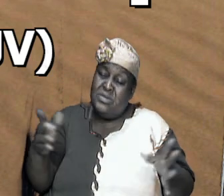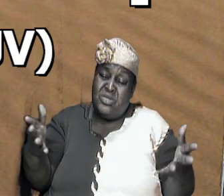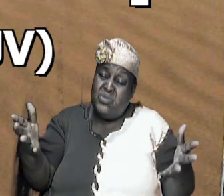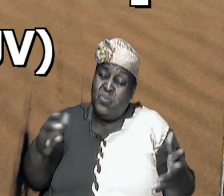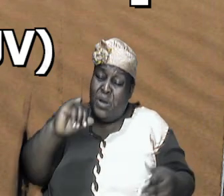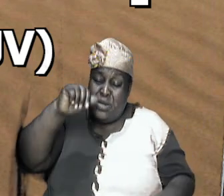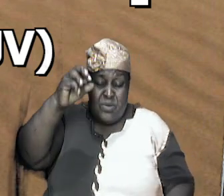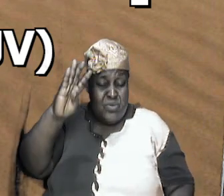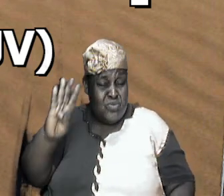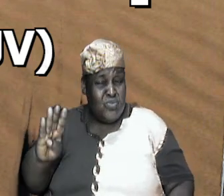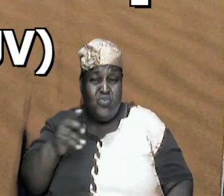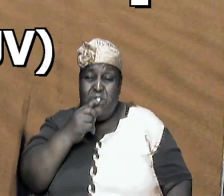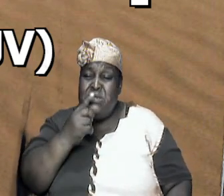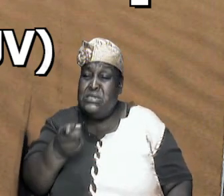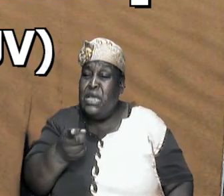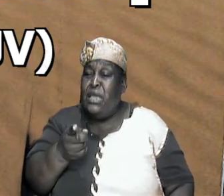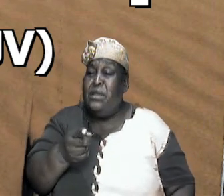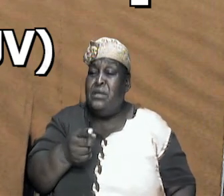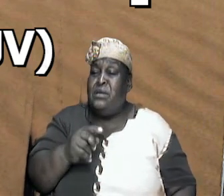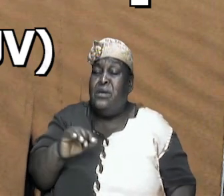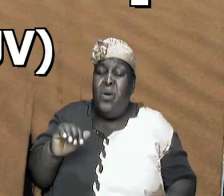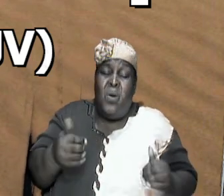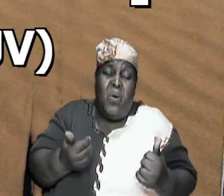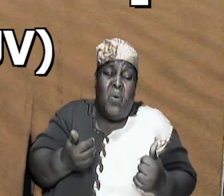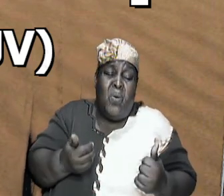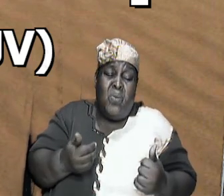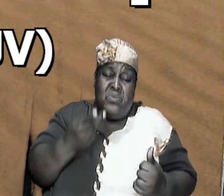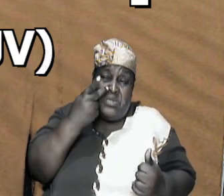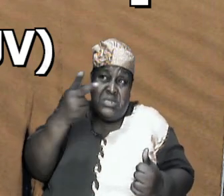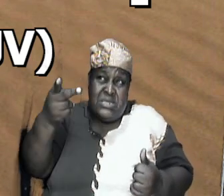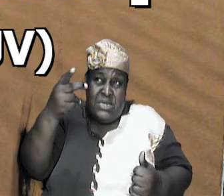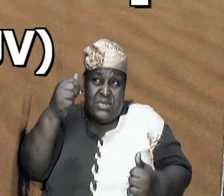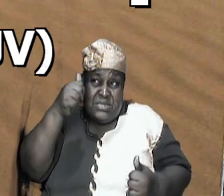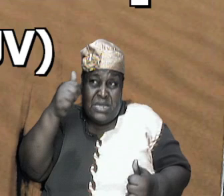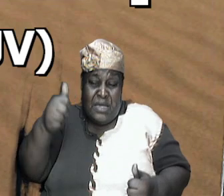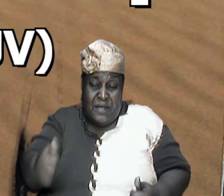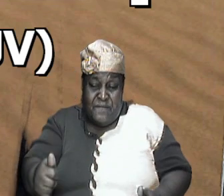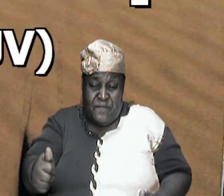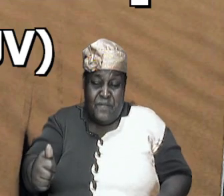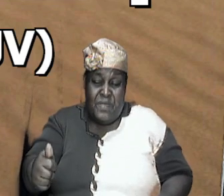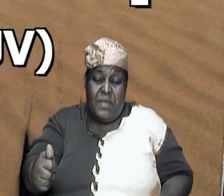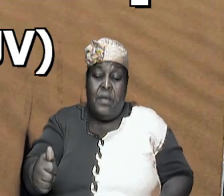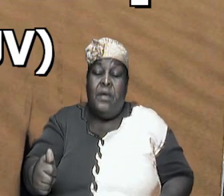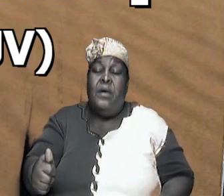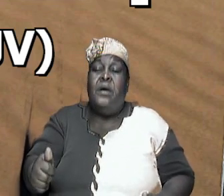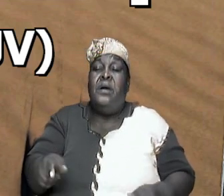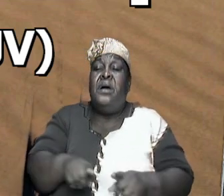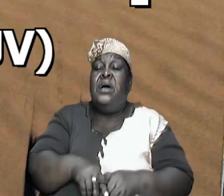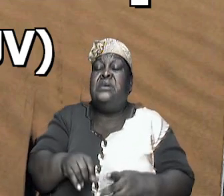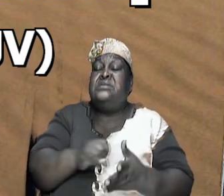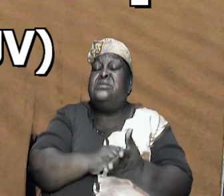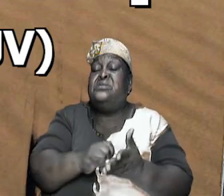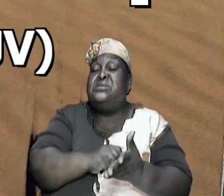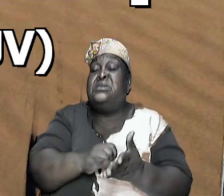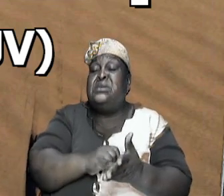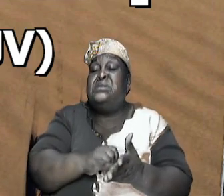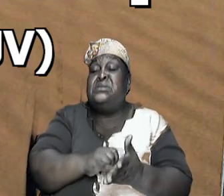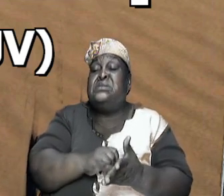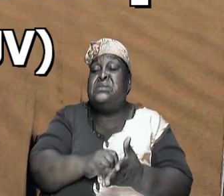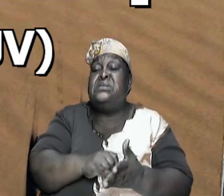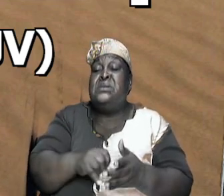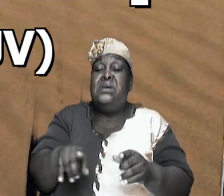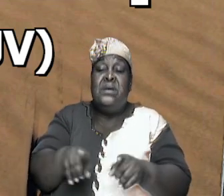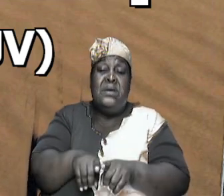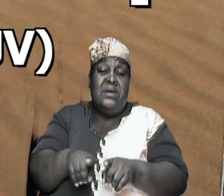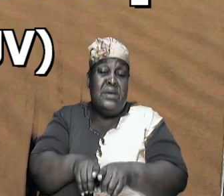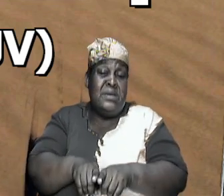Right? This is how Job saw himself as being innocent, as